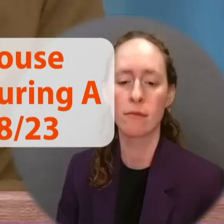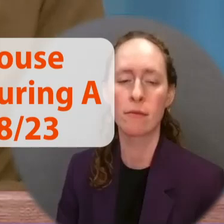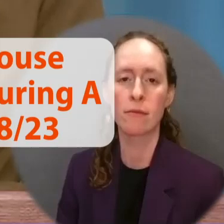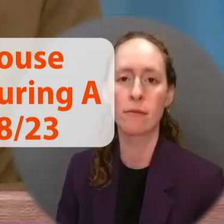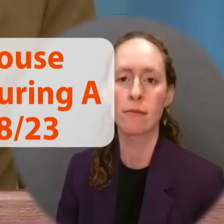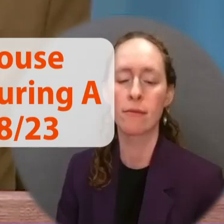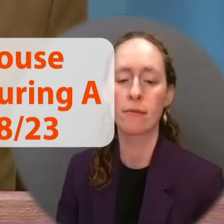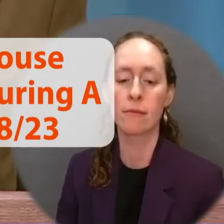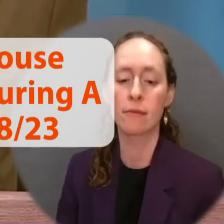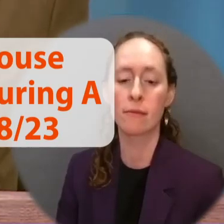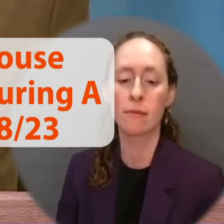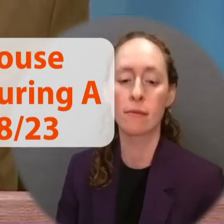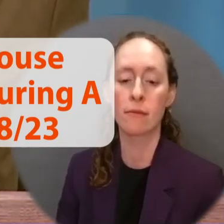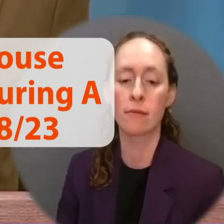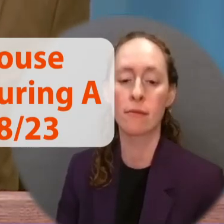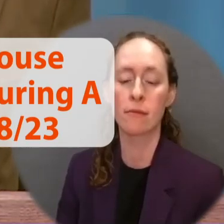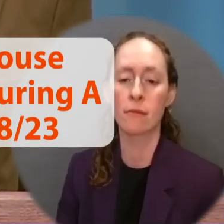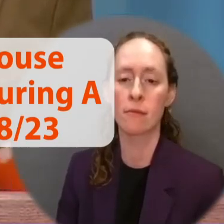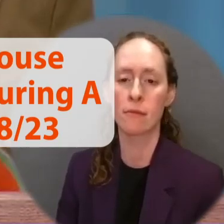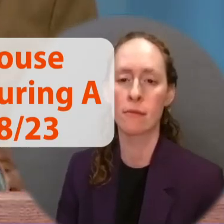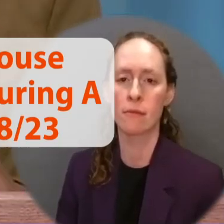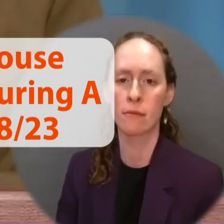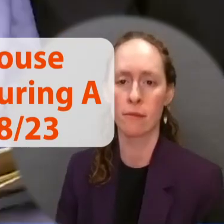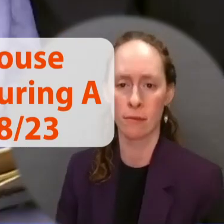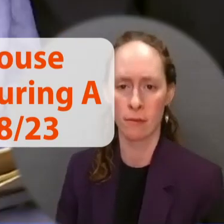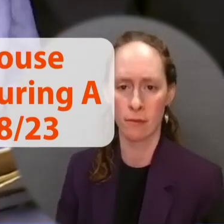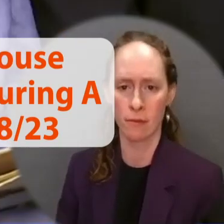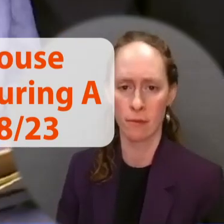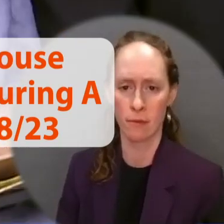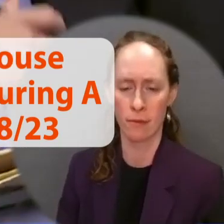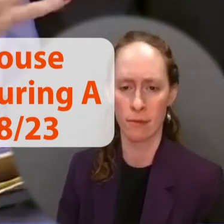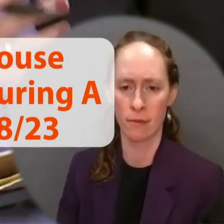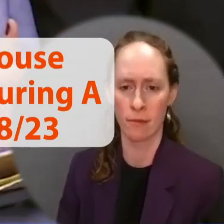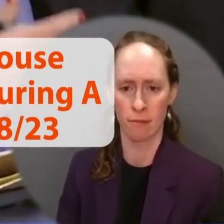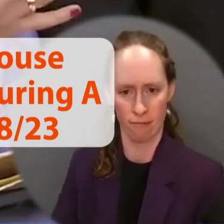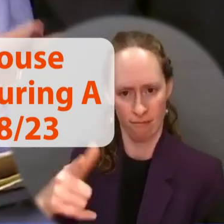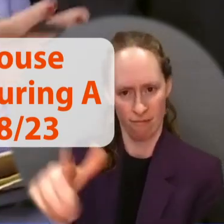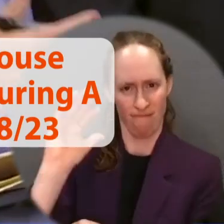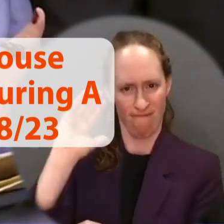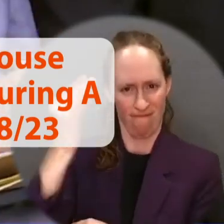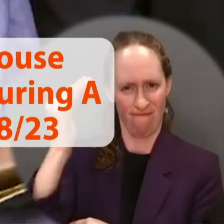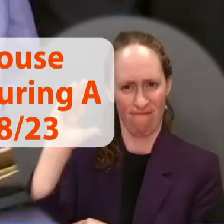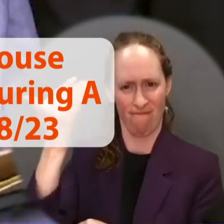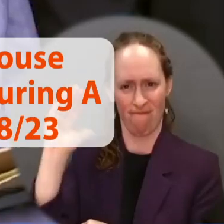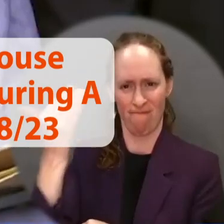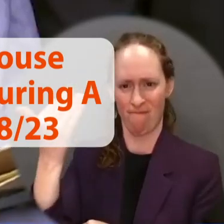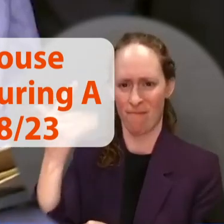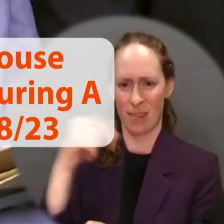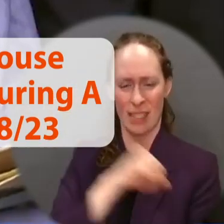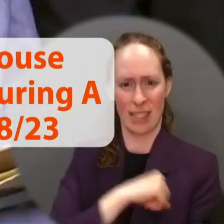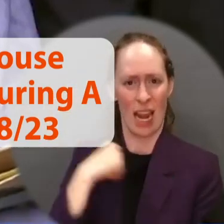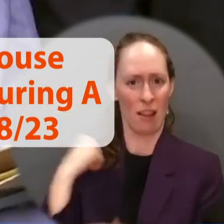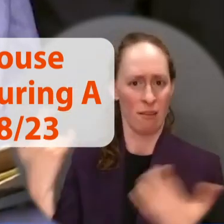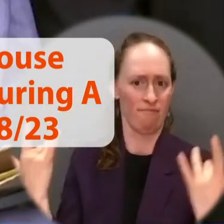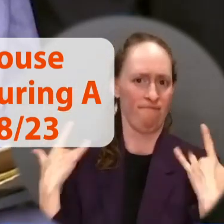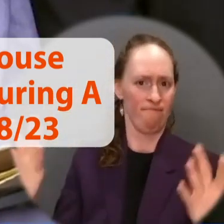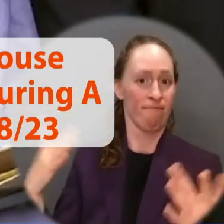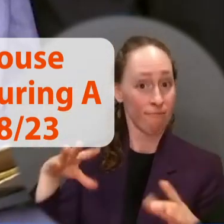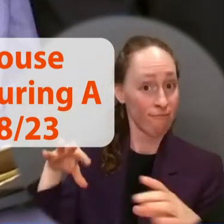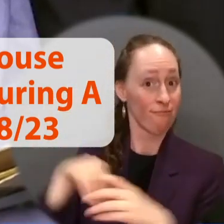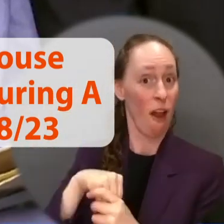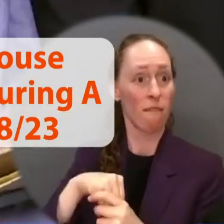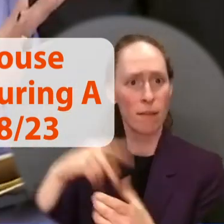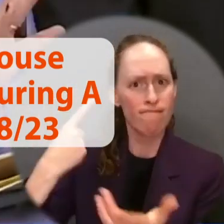room for the Senate to be involved in negotiations over the debt limit, that this has to be worked out between the president and the speaker. What does the president make